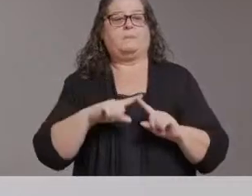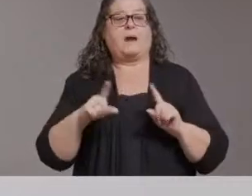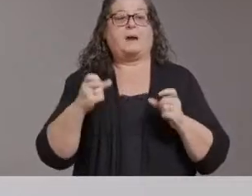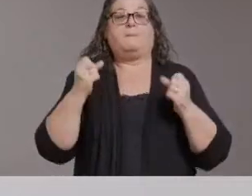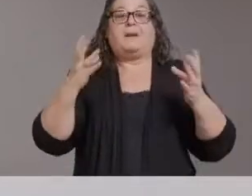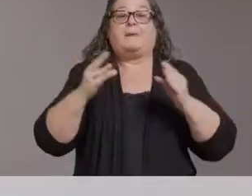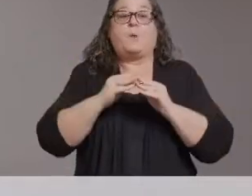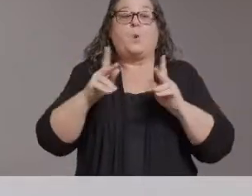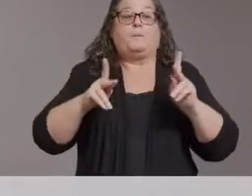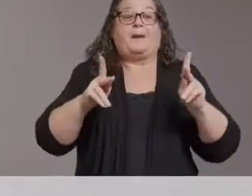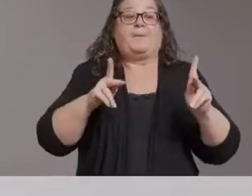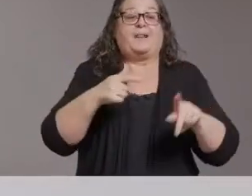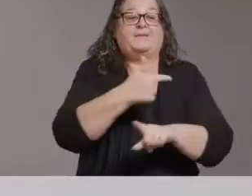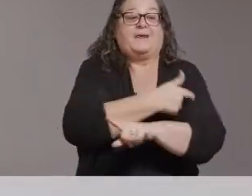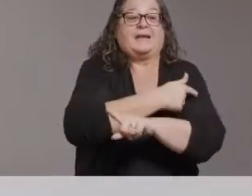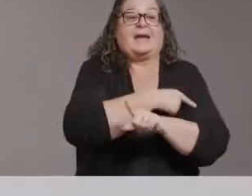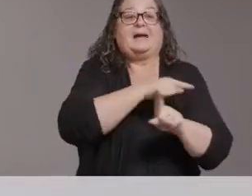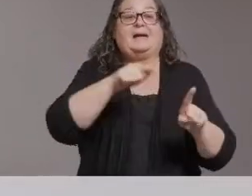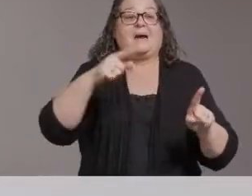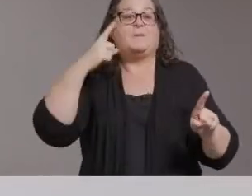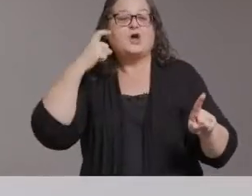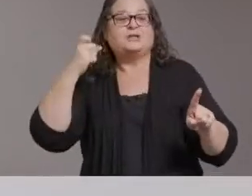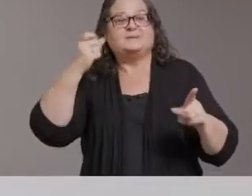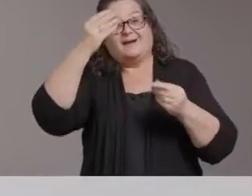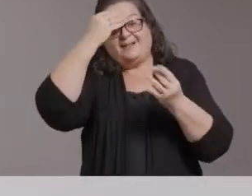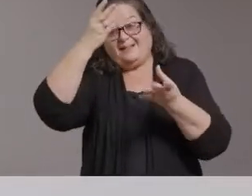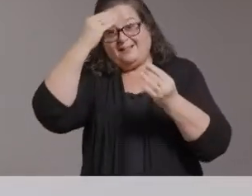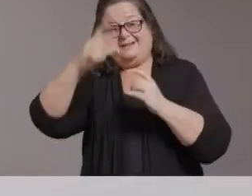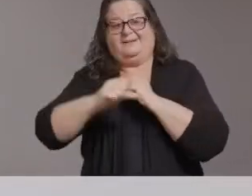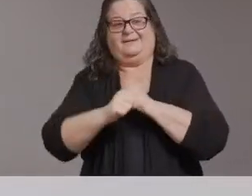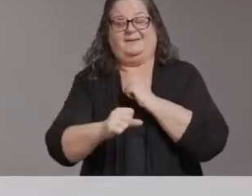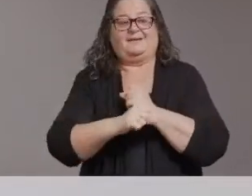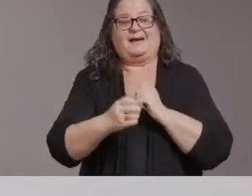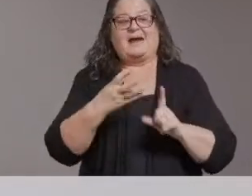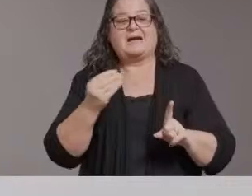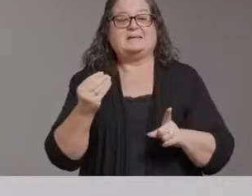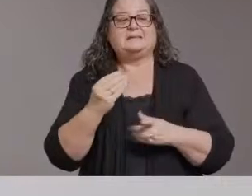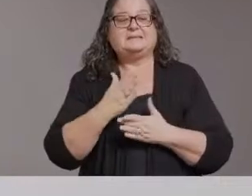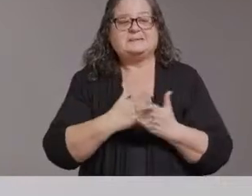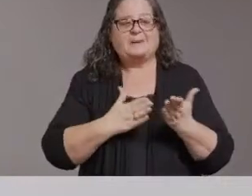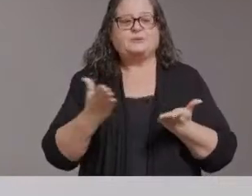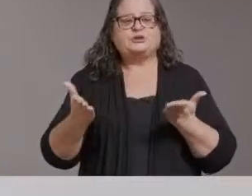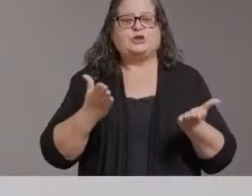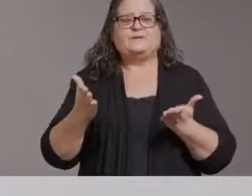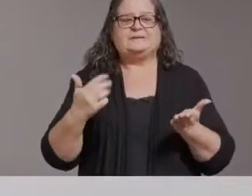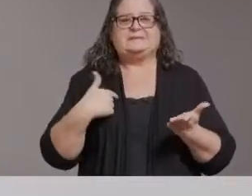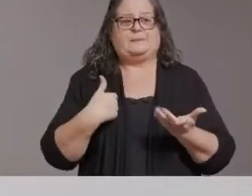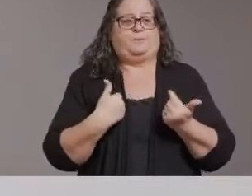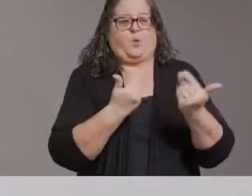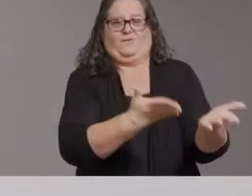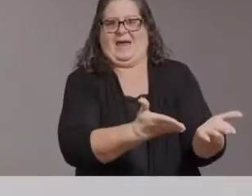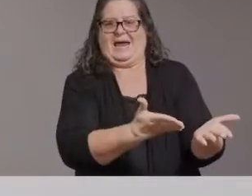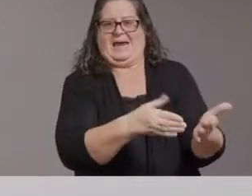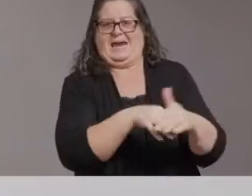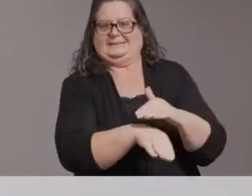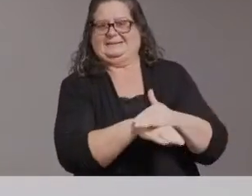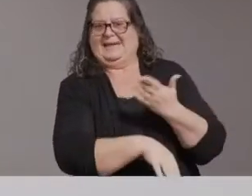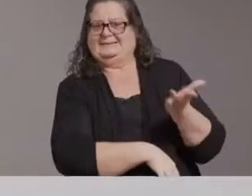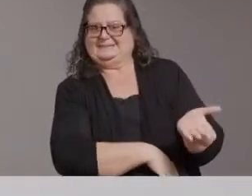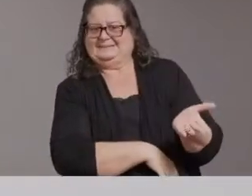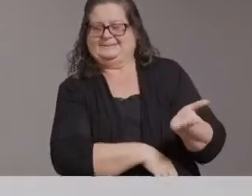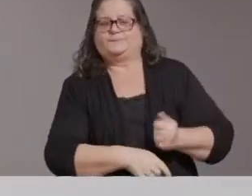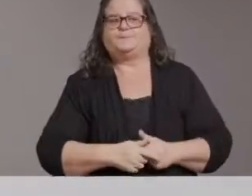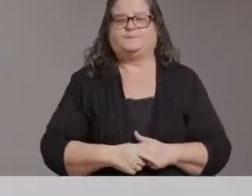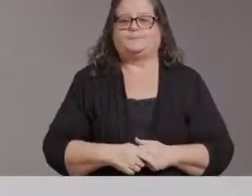the education and from some of those services that we provided. Okay, and